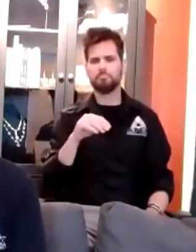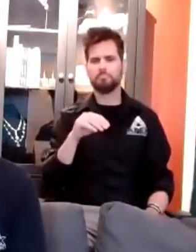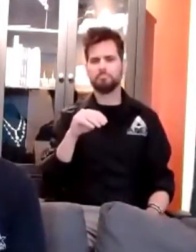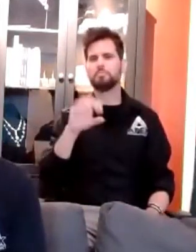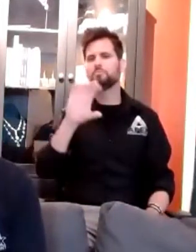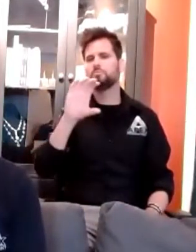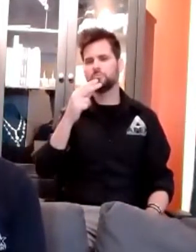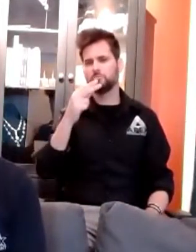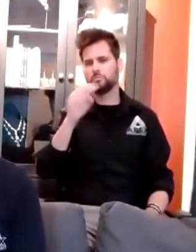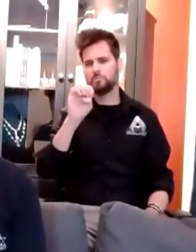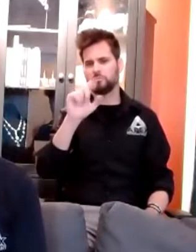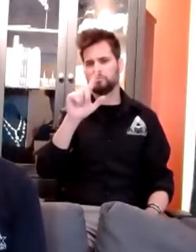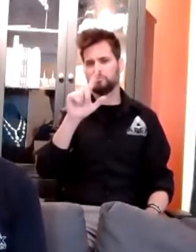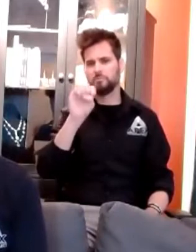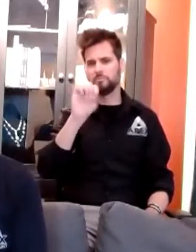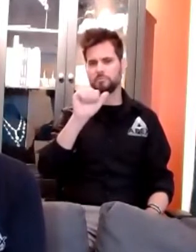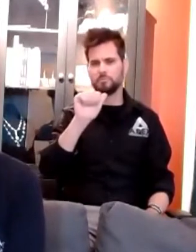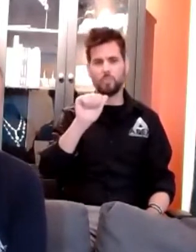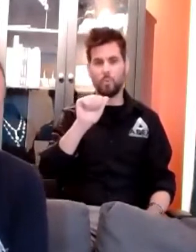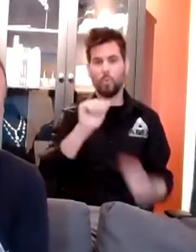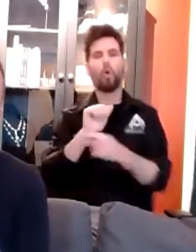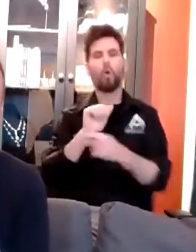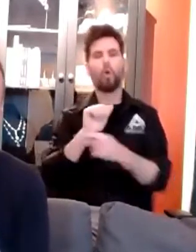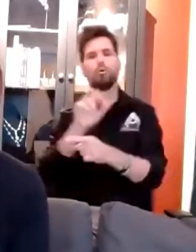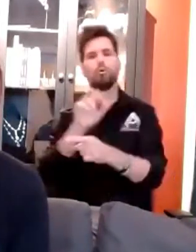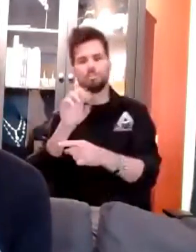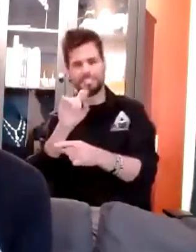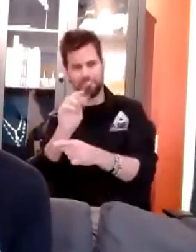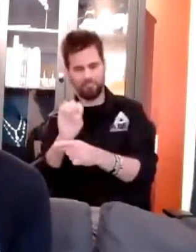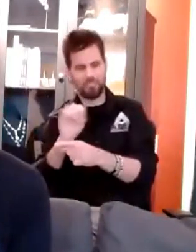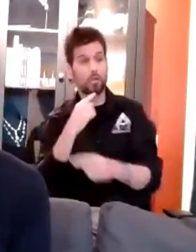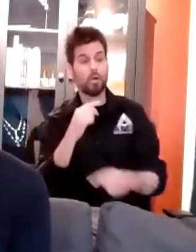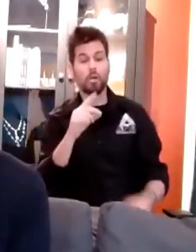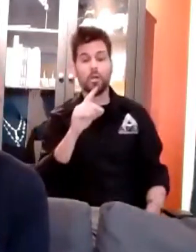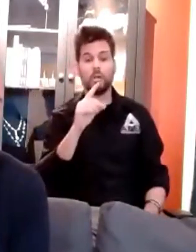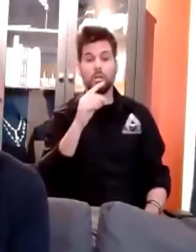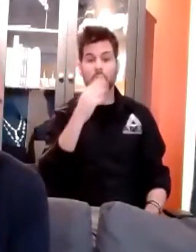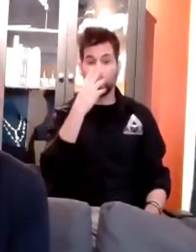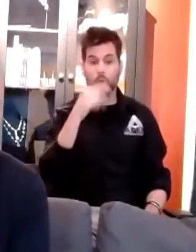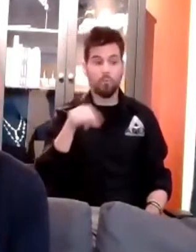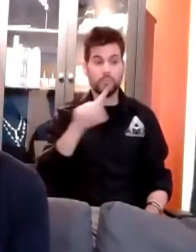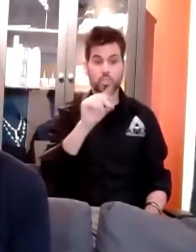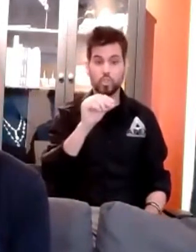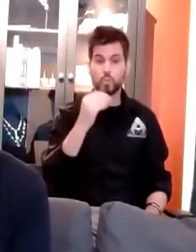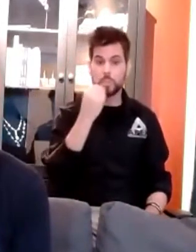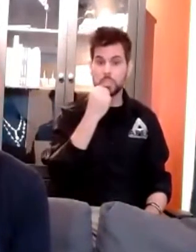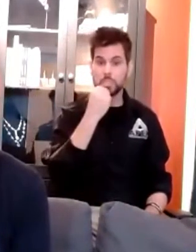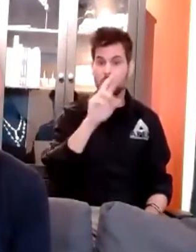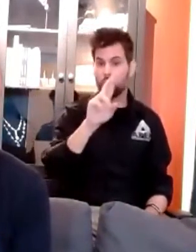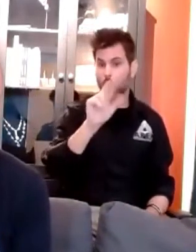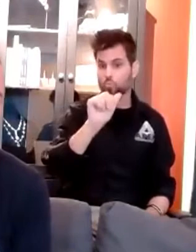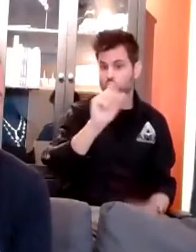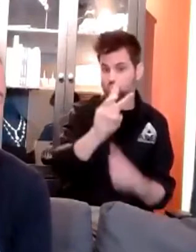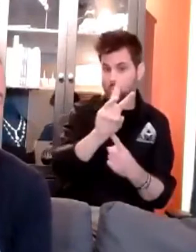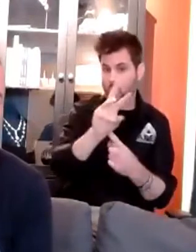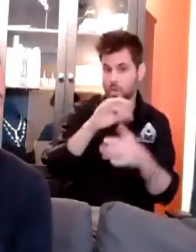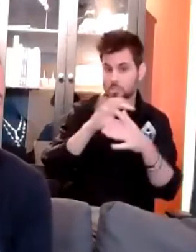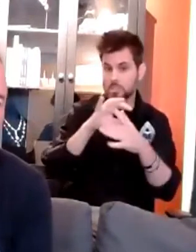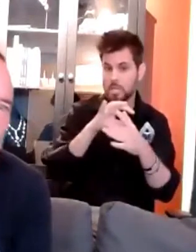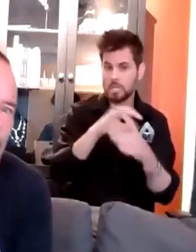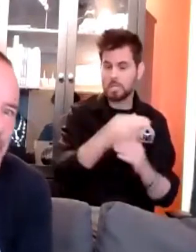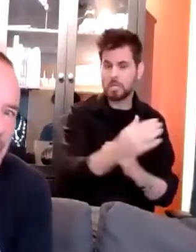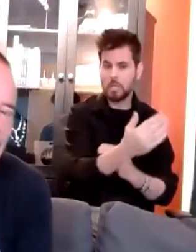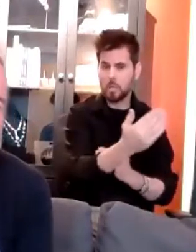ahead. No, I was going to say, well, they eat raw steak every morning. So cooking it and making it nice